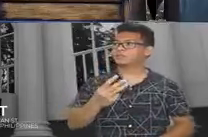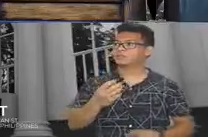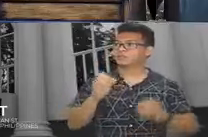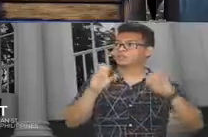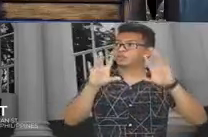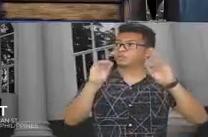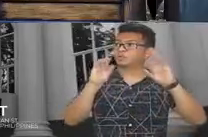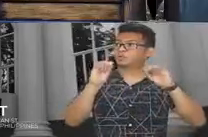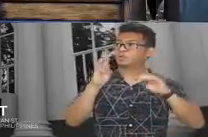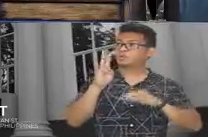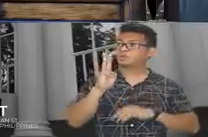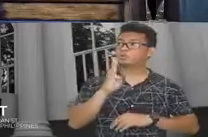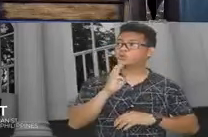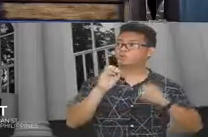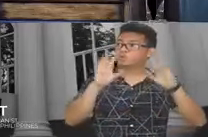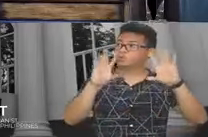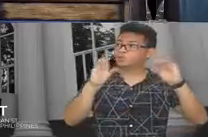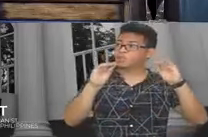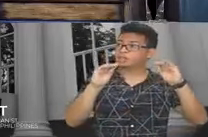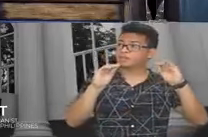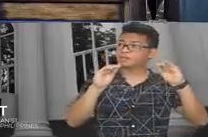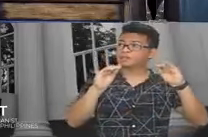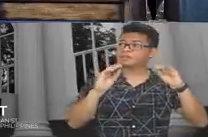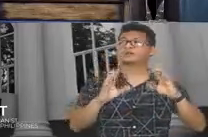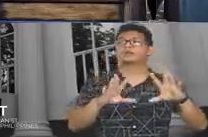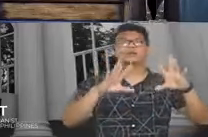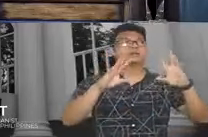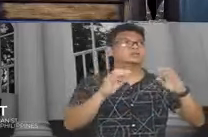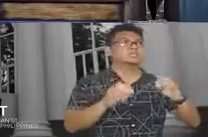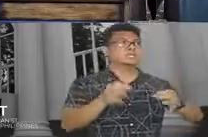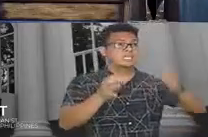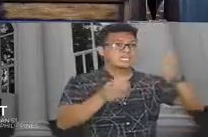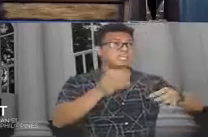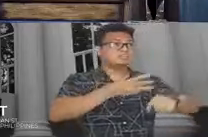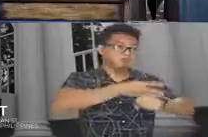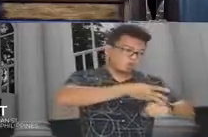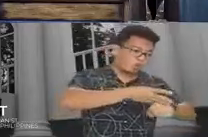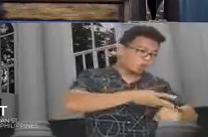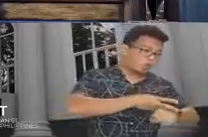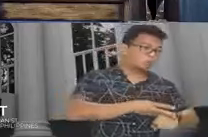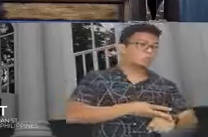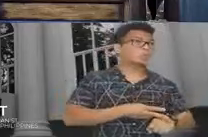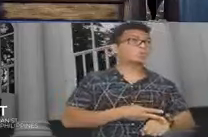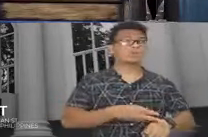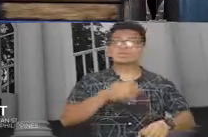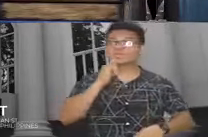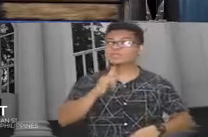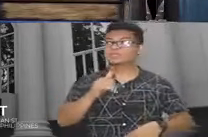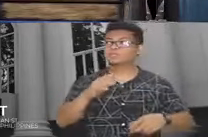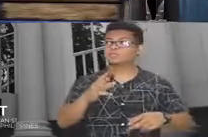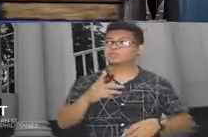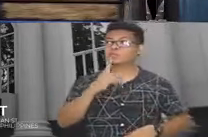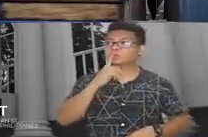round about the altar, and it filled the trench also with water.